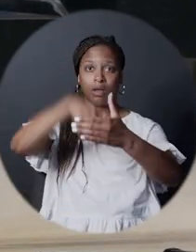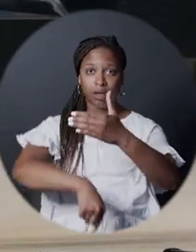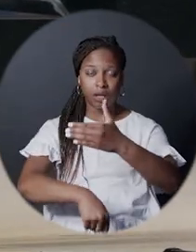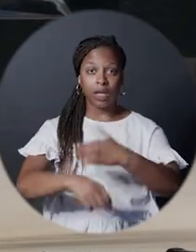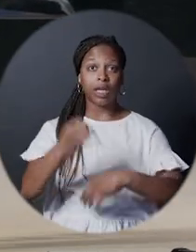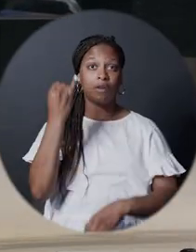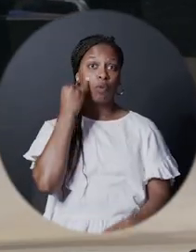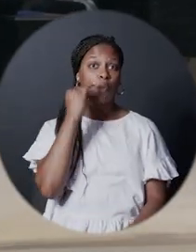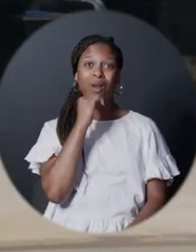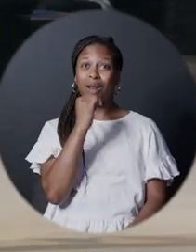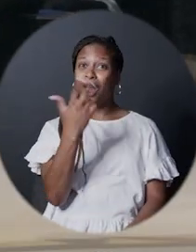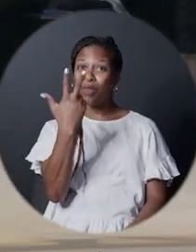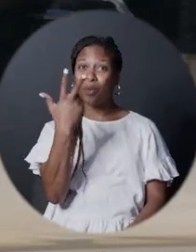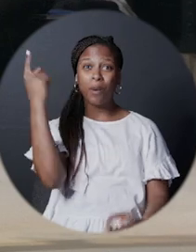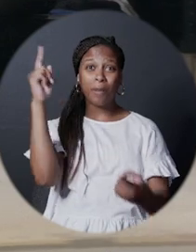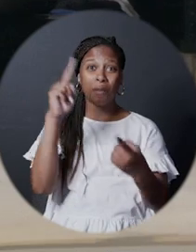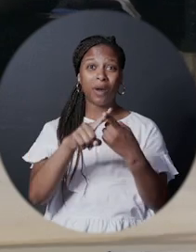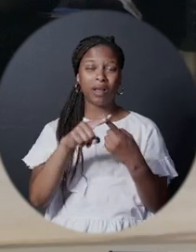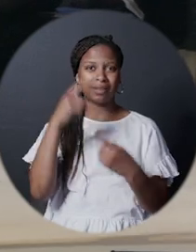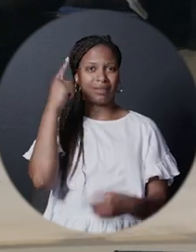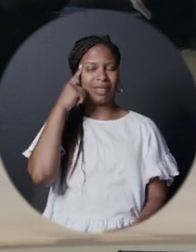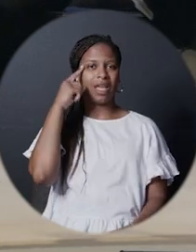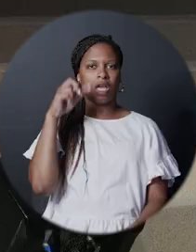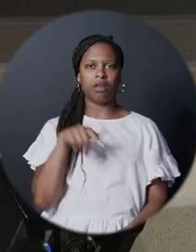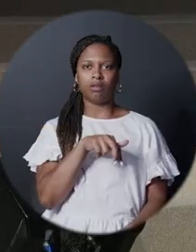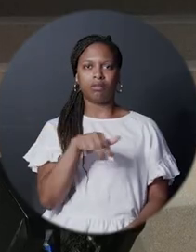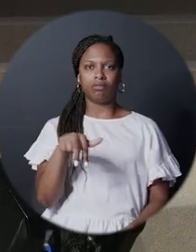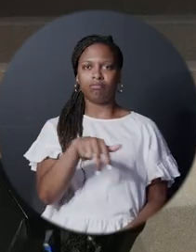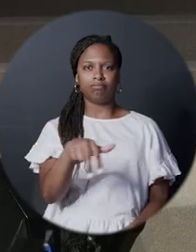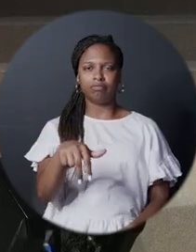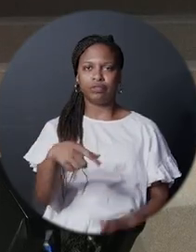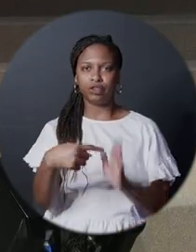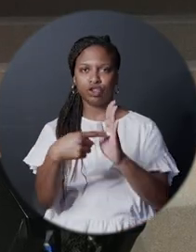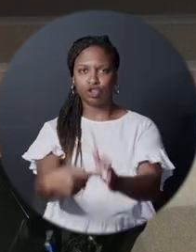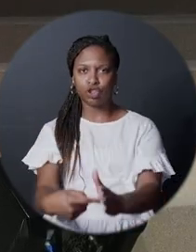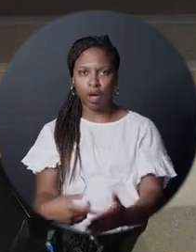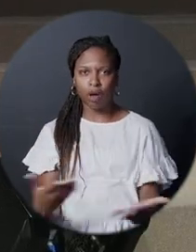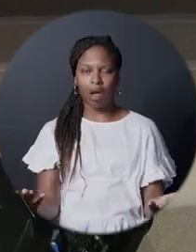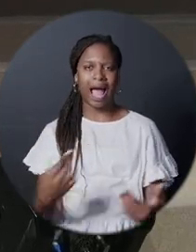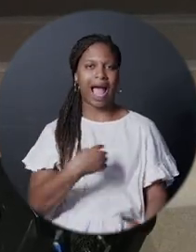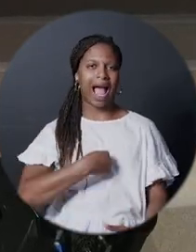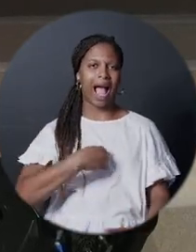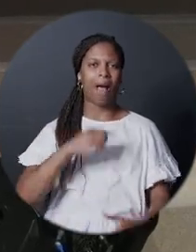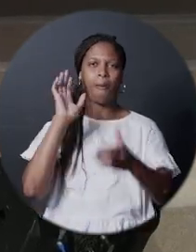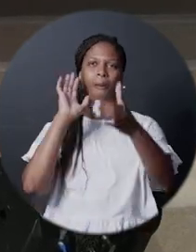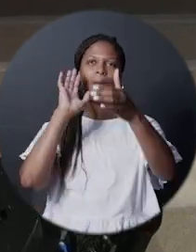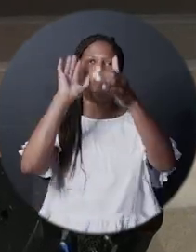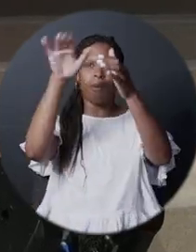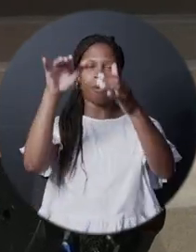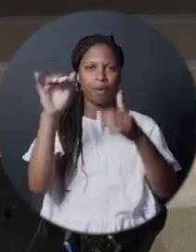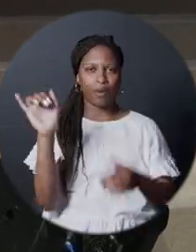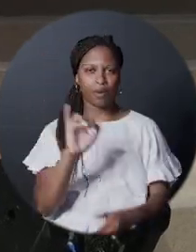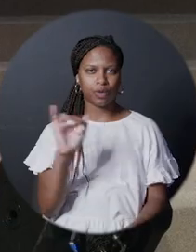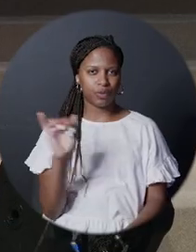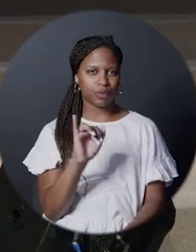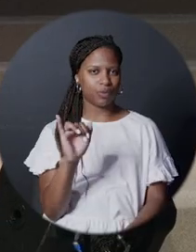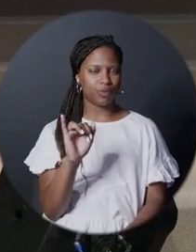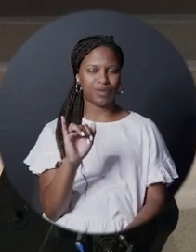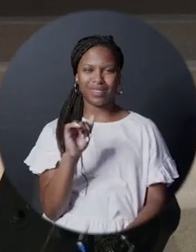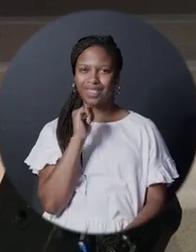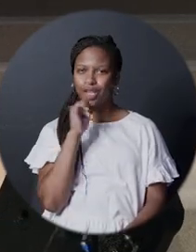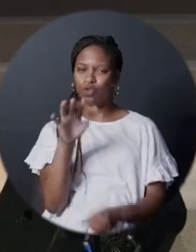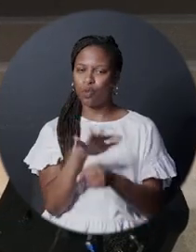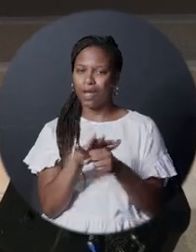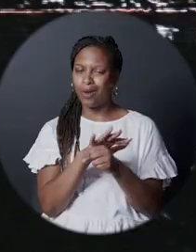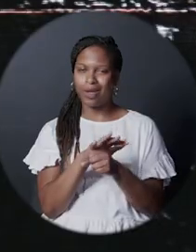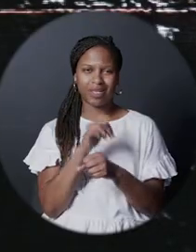it? If you're not a three-point shooter, it makes no sense for you to come down there to show the three-point shooter, I'm going to hit one too. That ain't